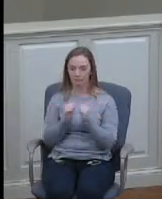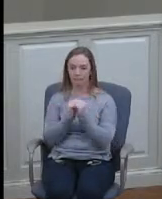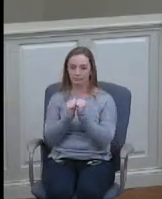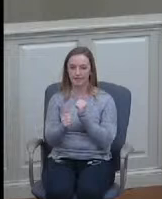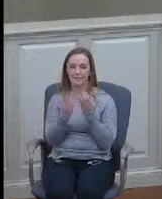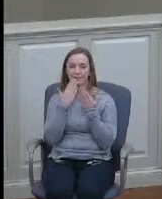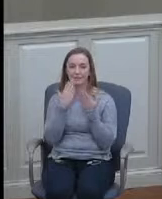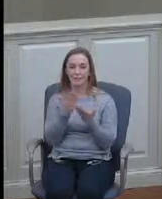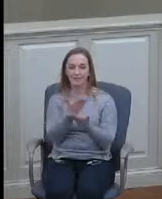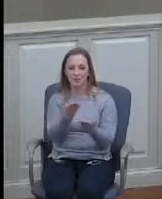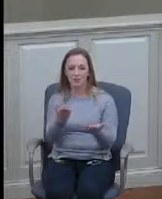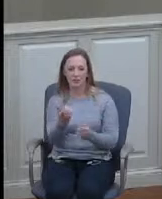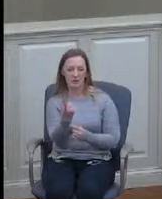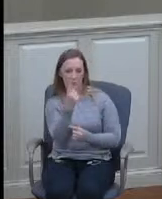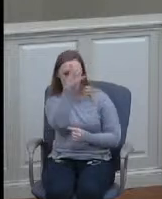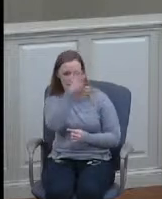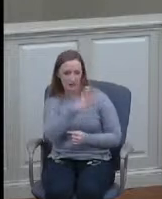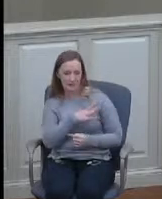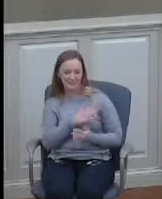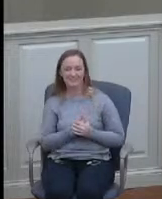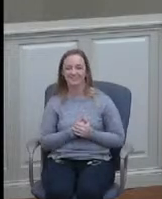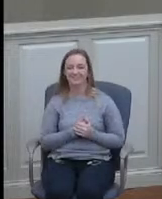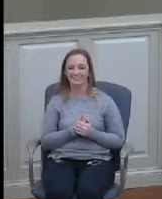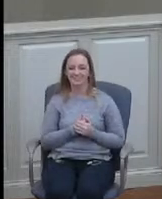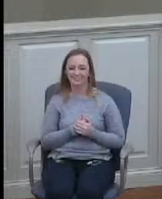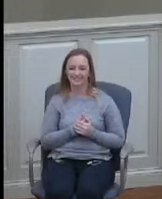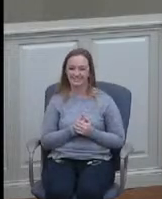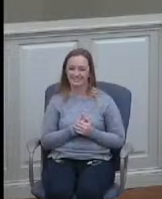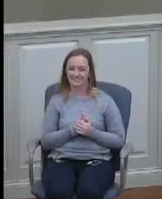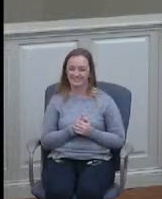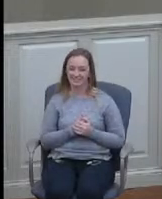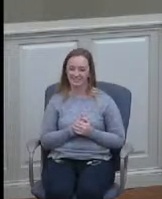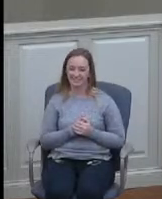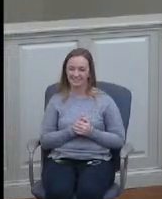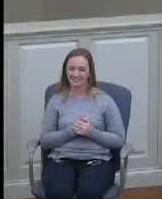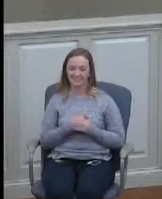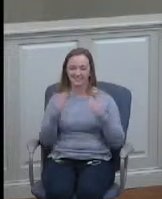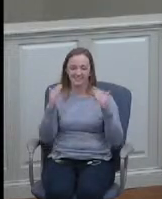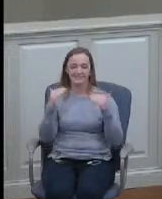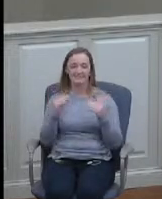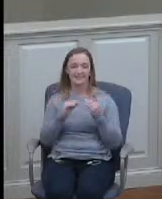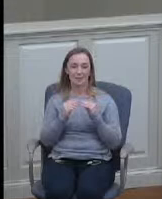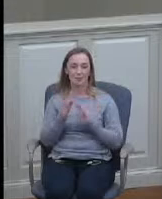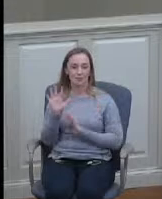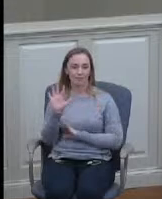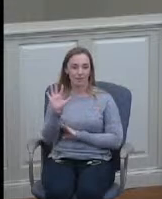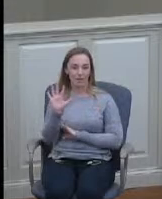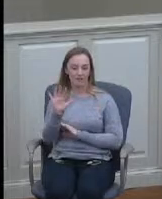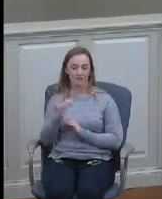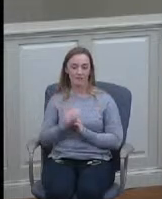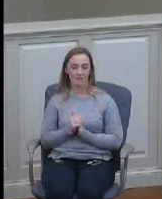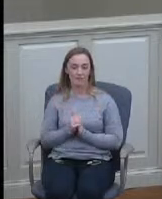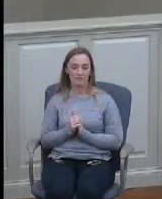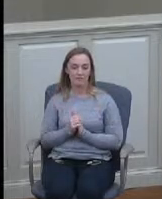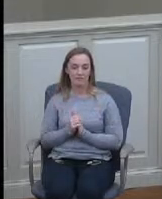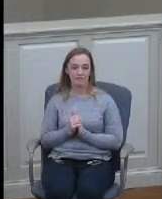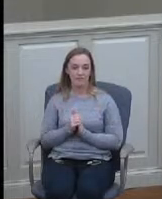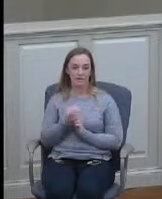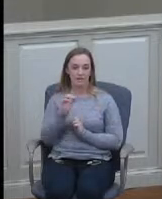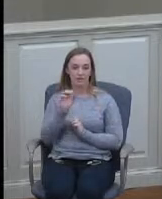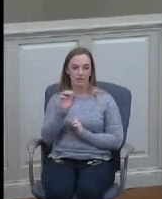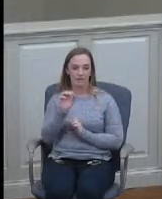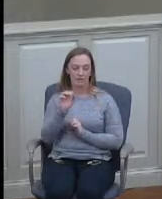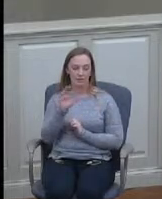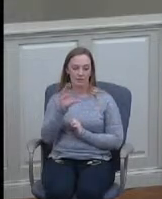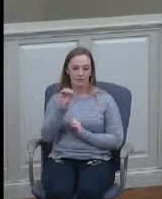you, ladies Please and sign. gentlemen. Thank you. Item 5 is the enforcement report from